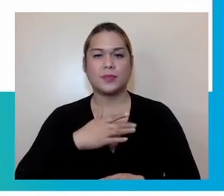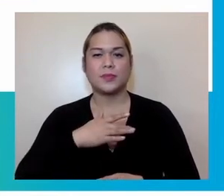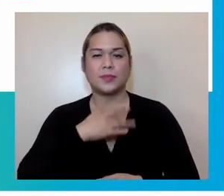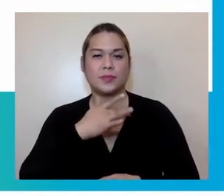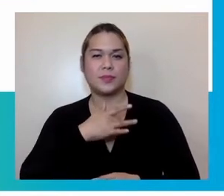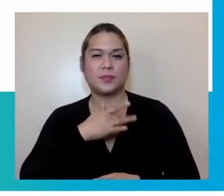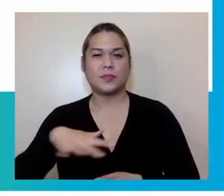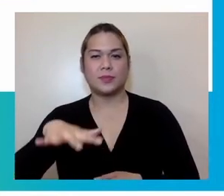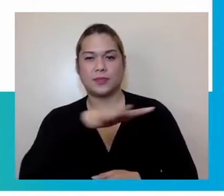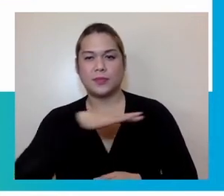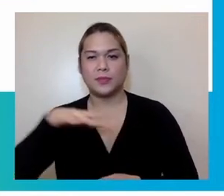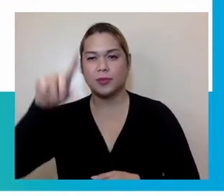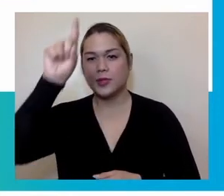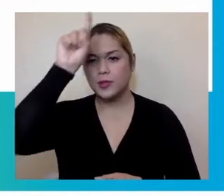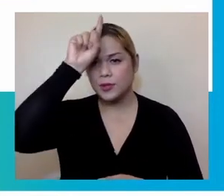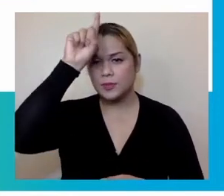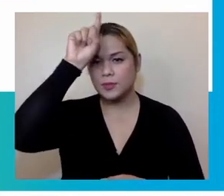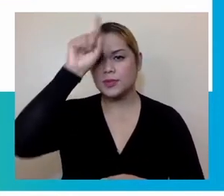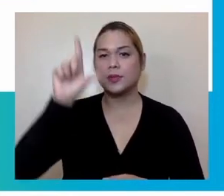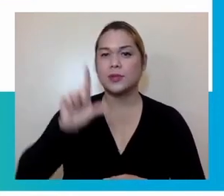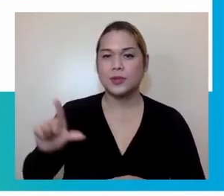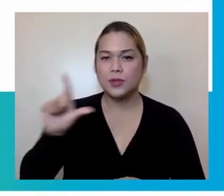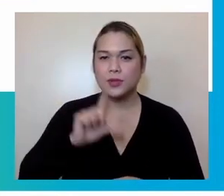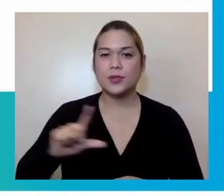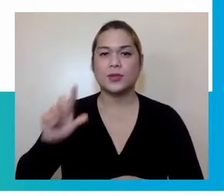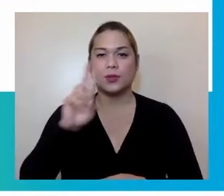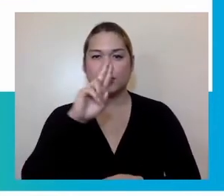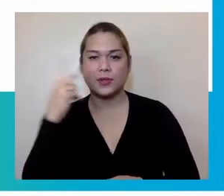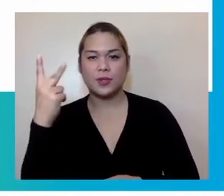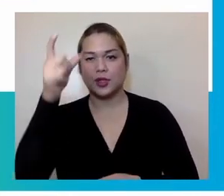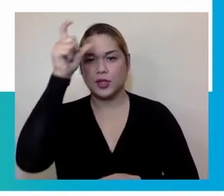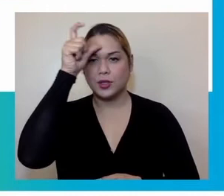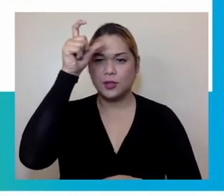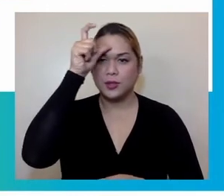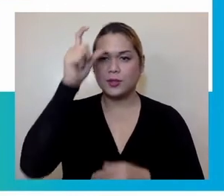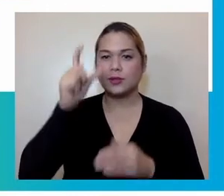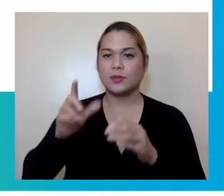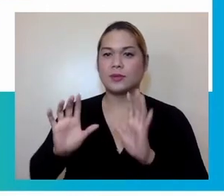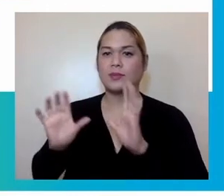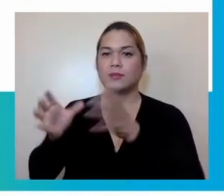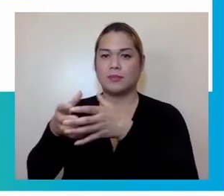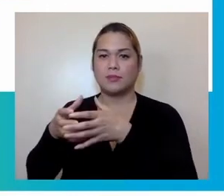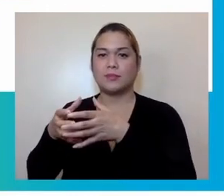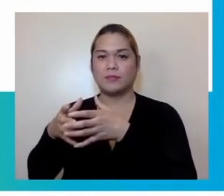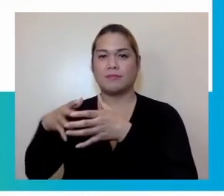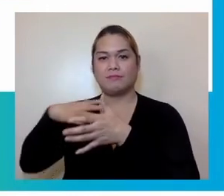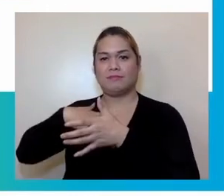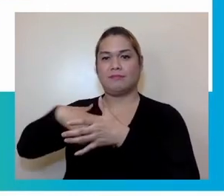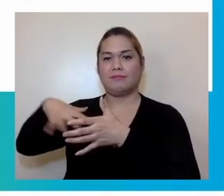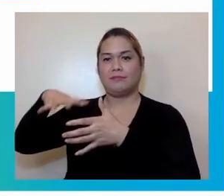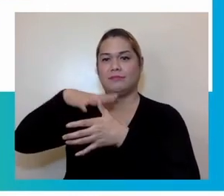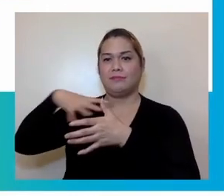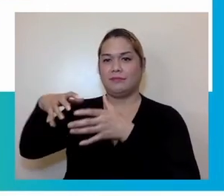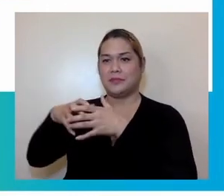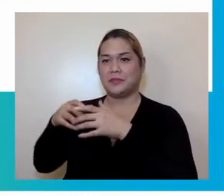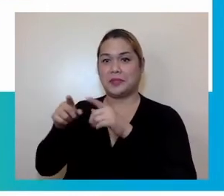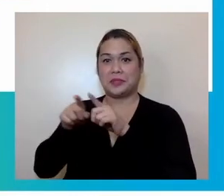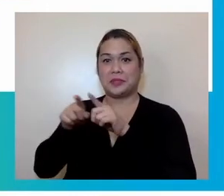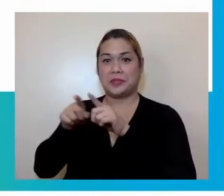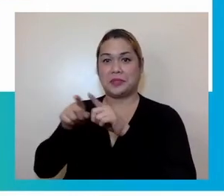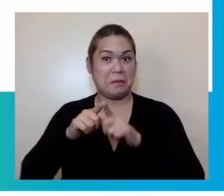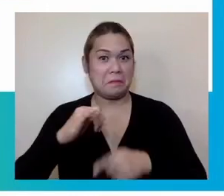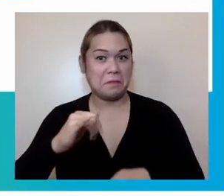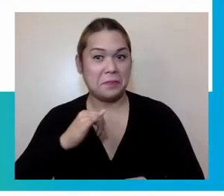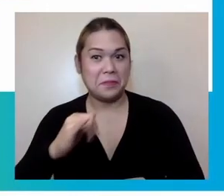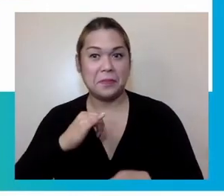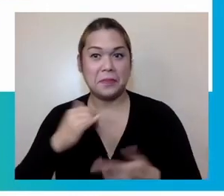Kingdom, are somewhat close to your positions. Maybe not identical, but